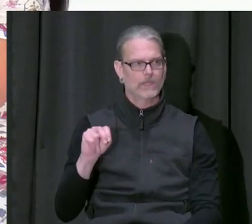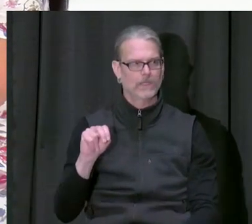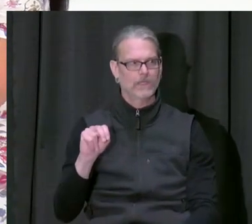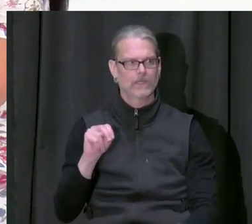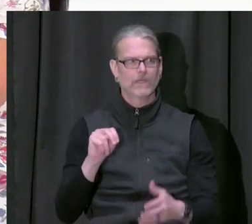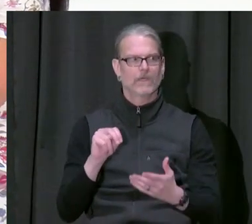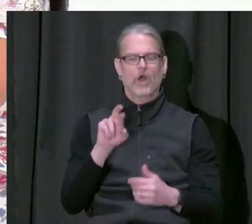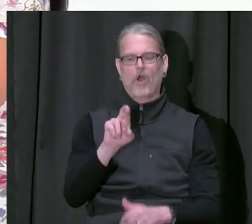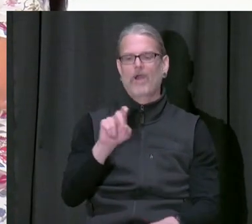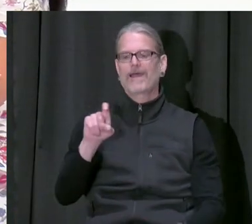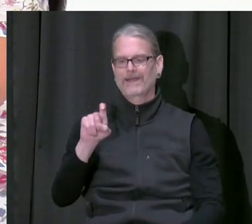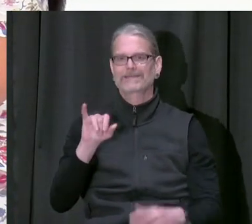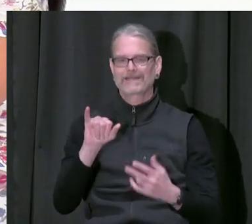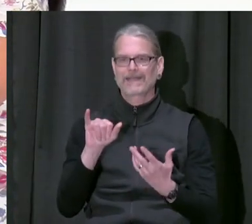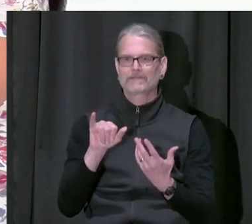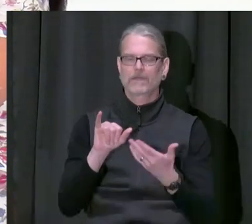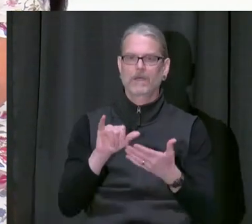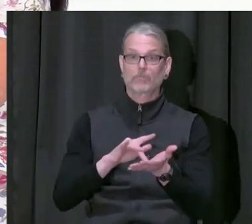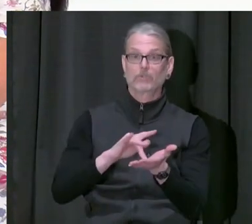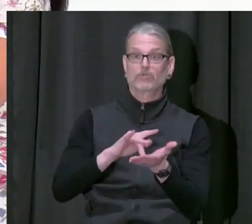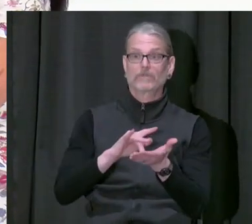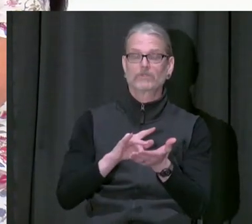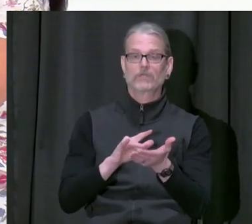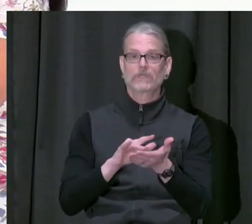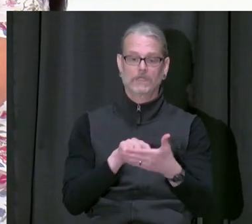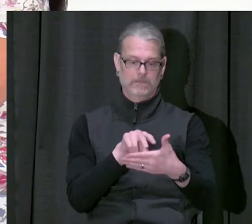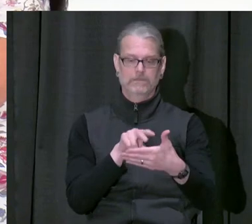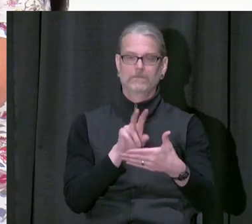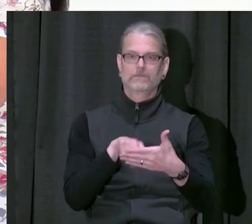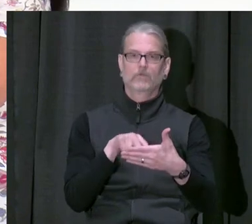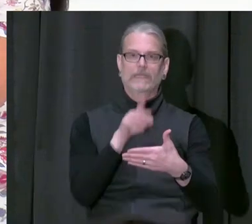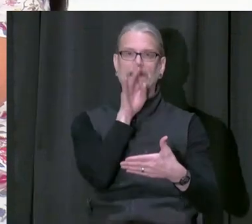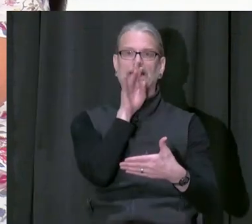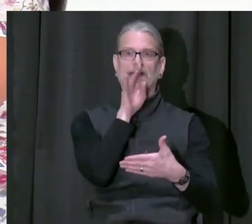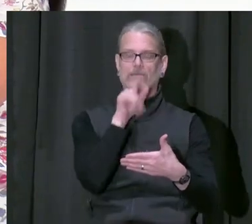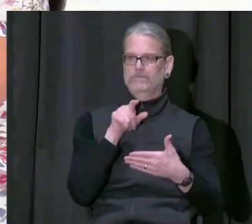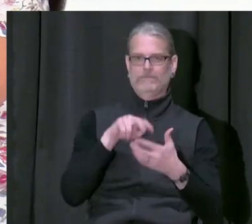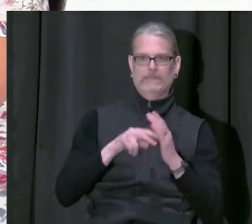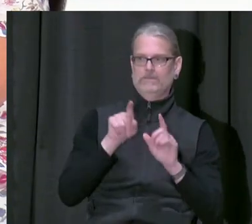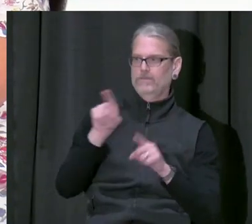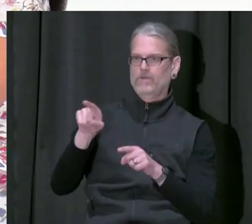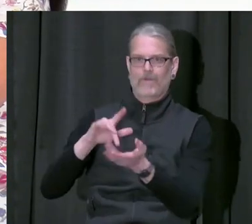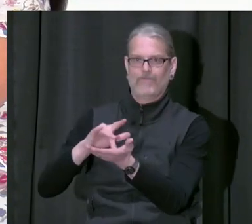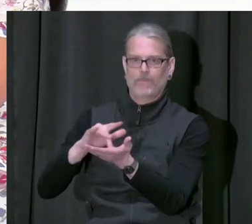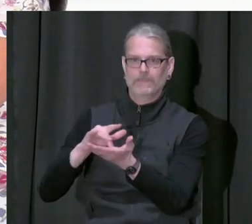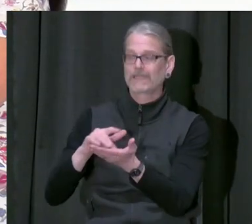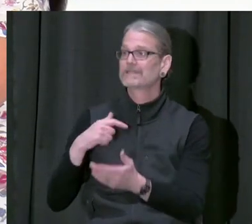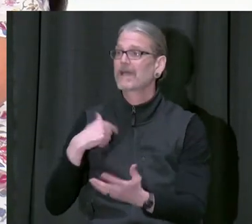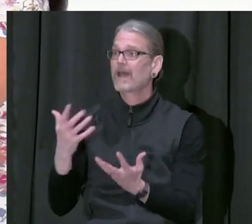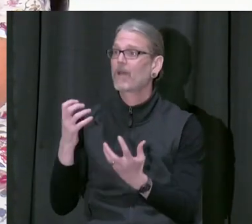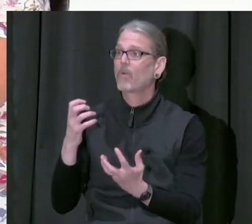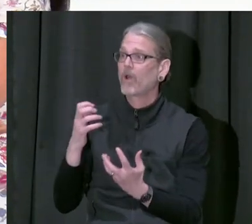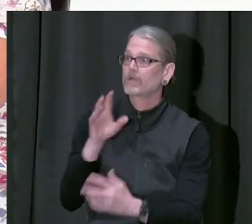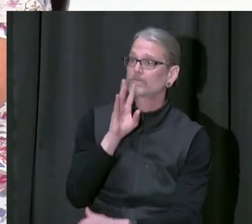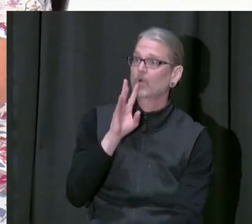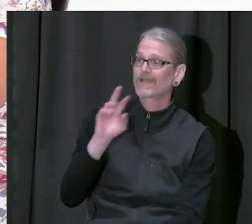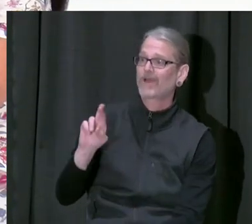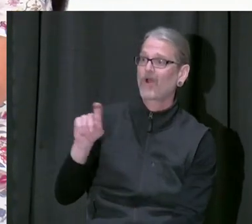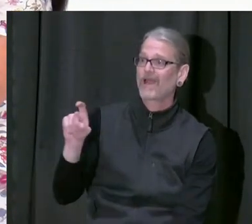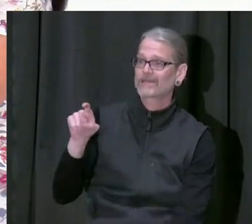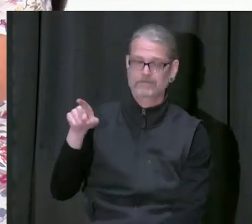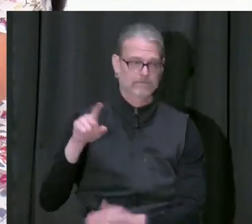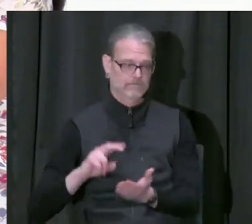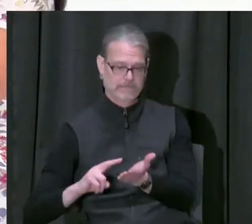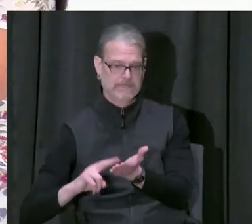aloud. And it's basically you go to your pharmacy, you say, pharmacist, and say, I want Spoken Rx. They sign you